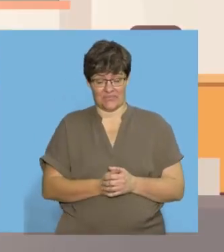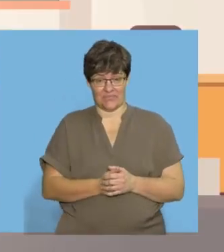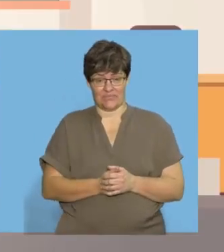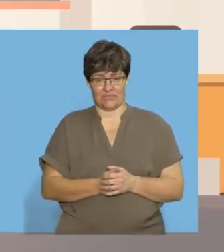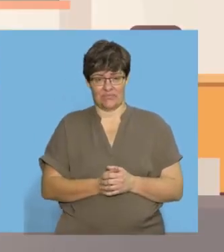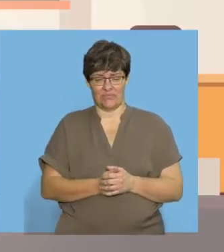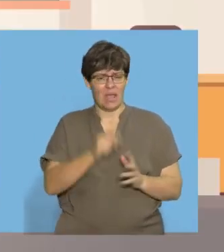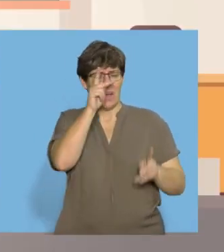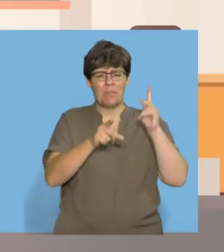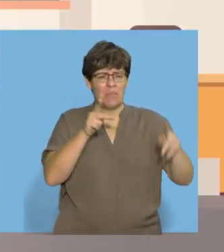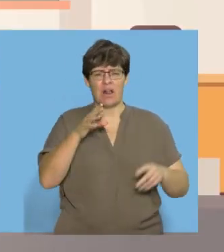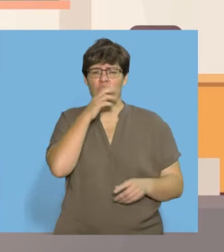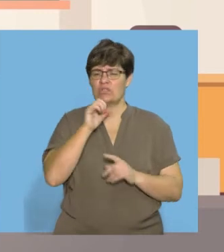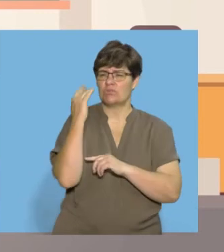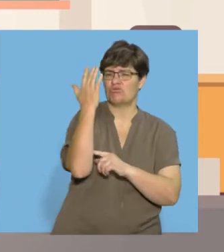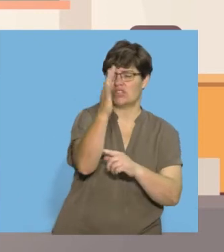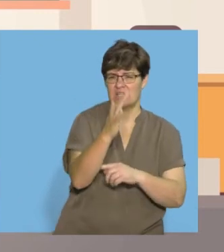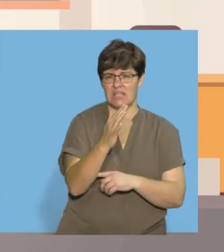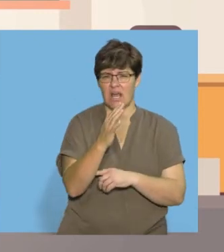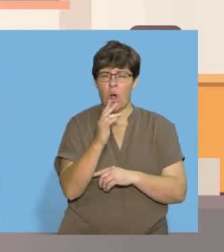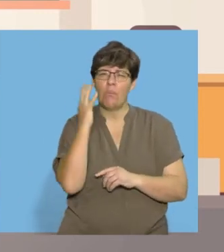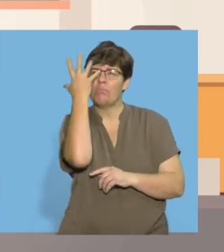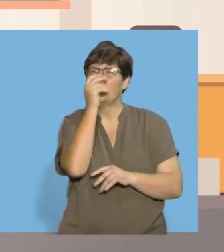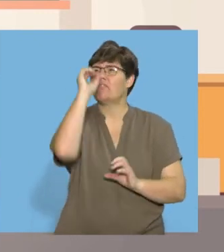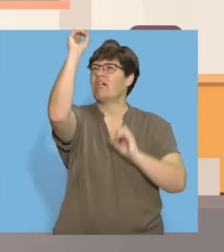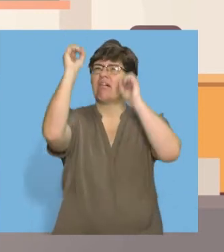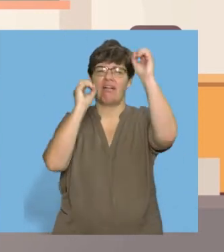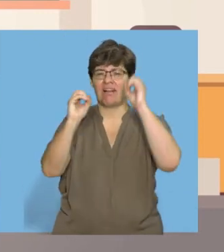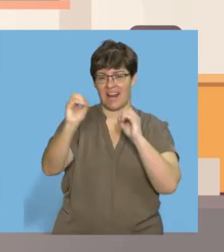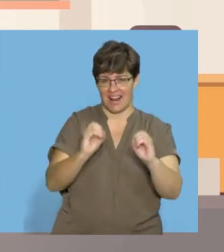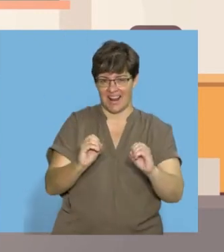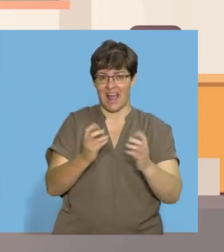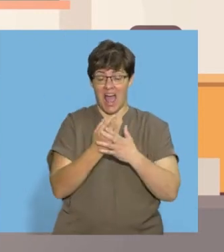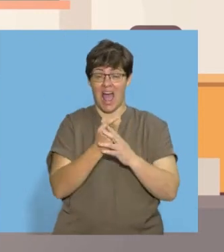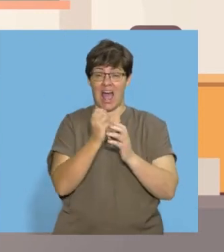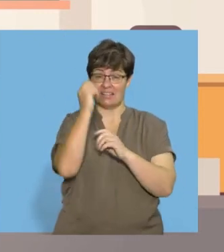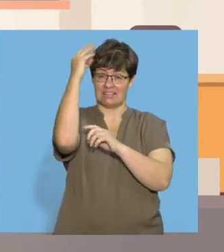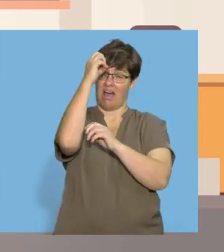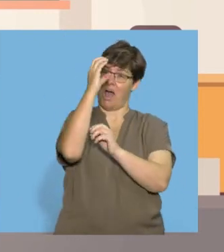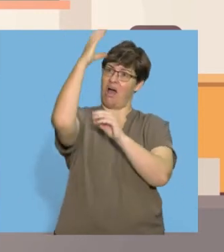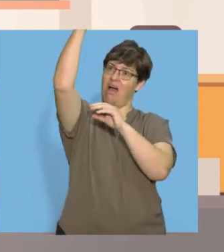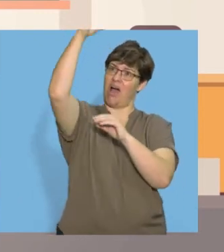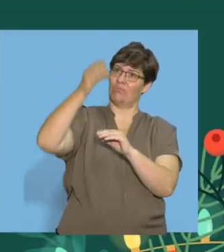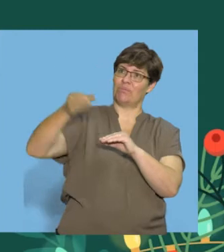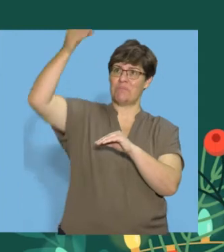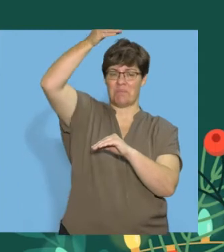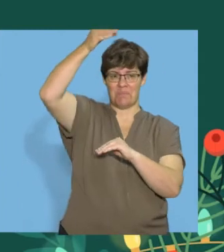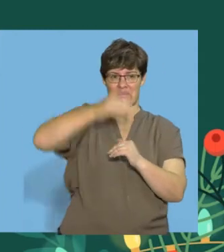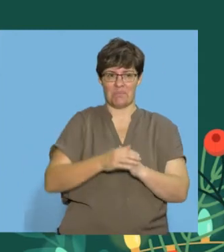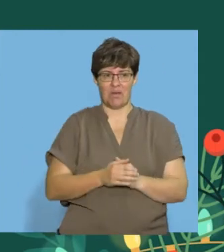People have Christmas trees with pretty decorations and a star on the top. Say,